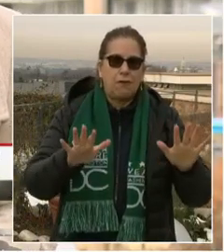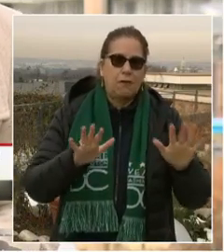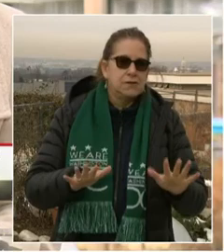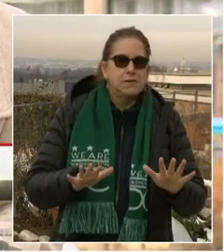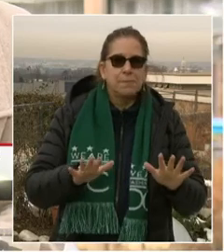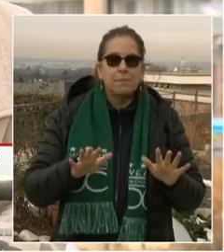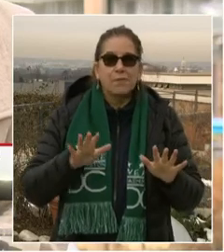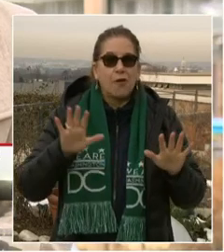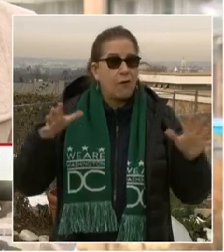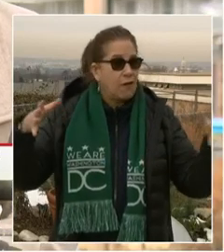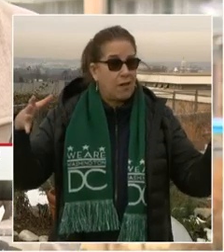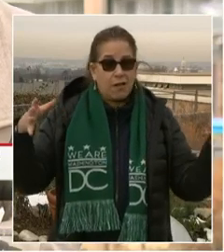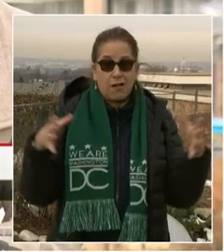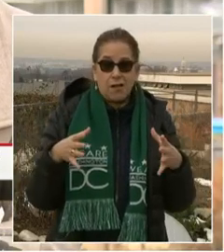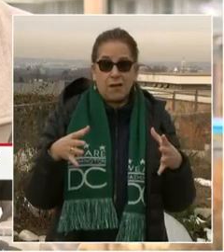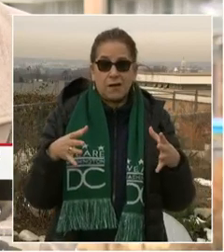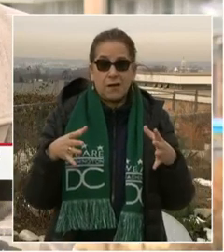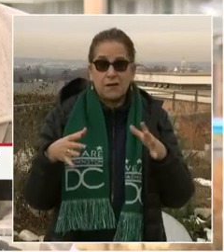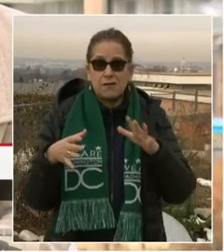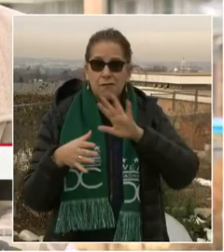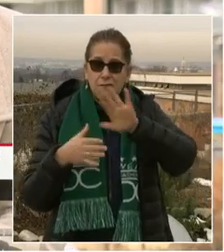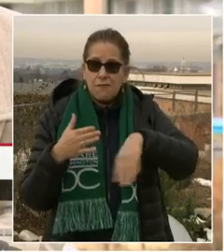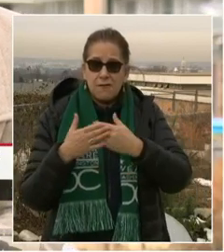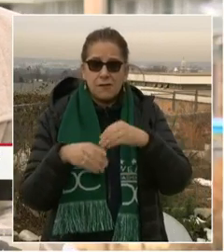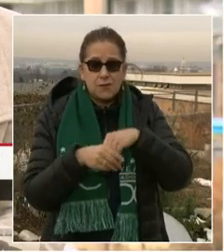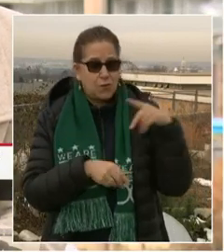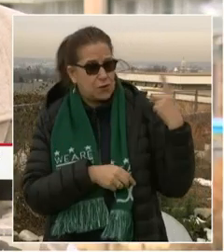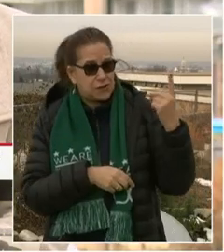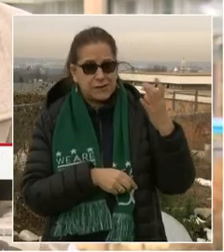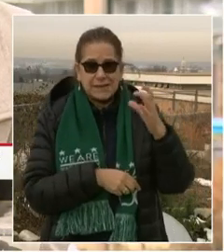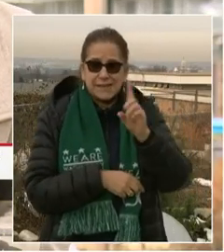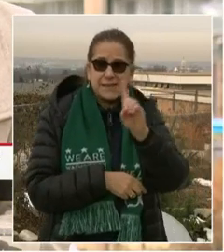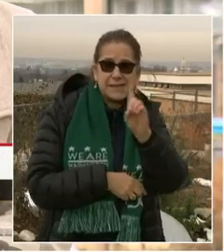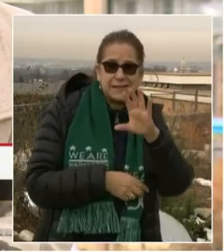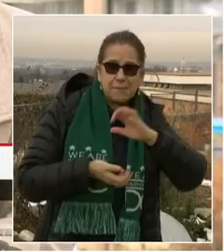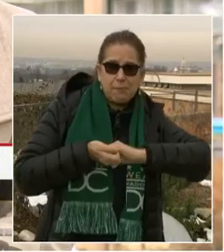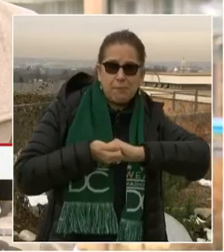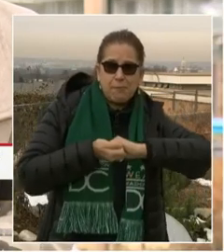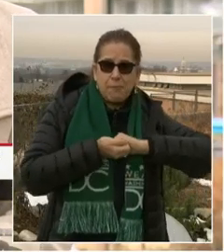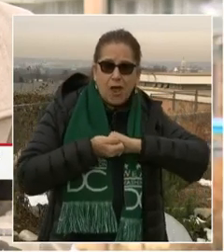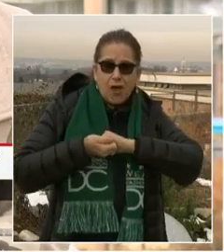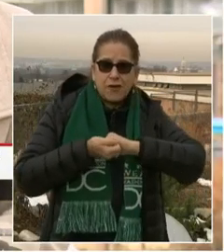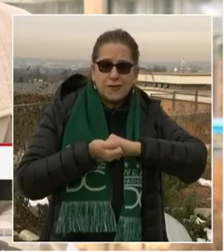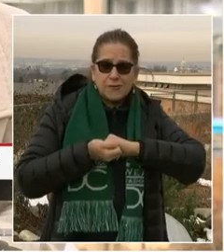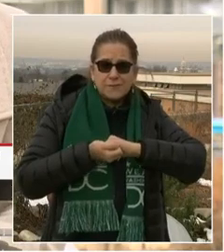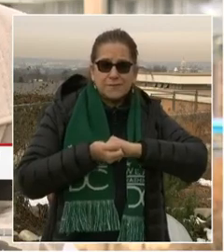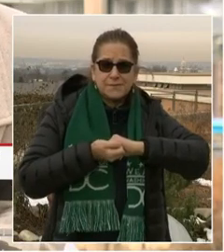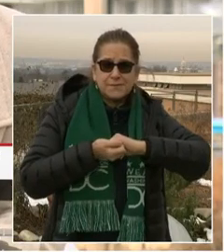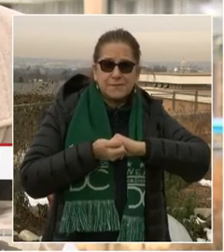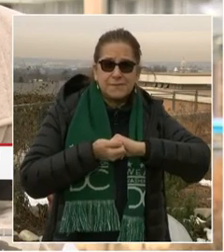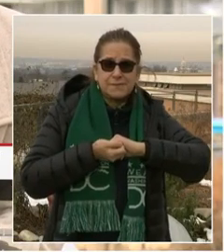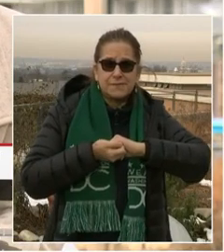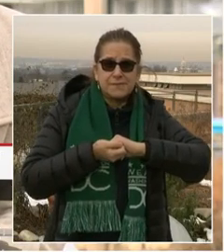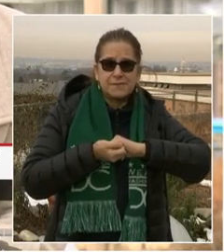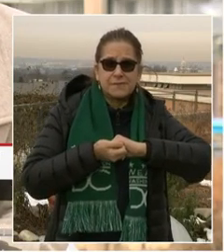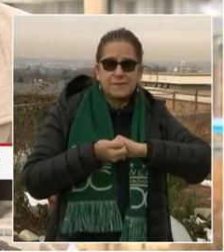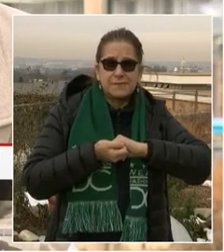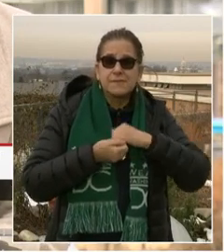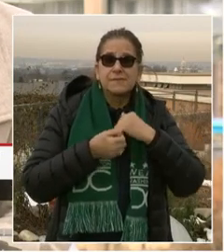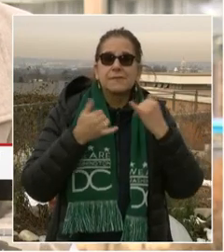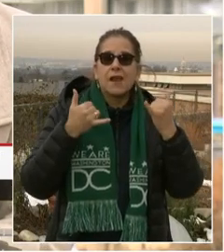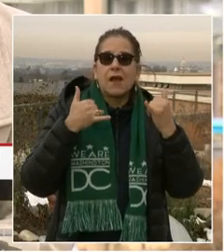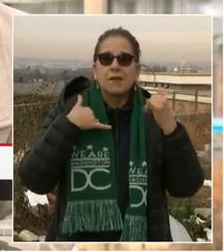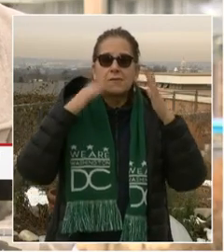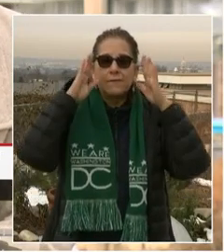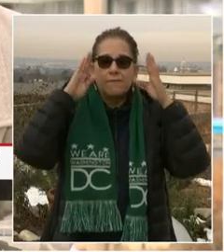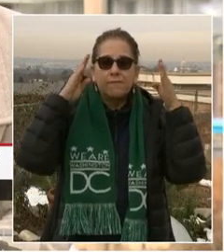community leaders, we know as we continue to center mothers, we continue to see our values thrive. And